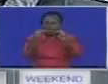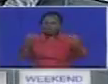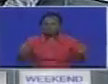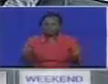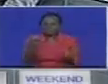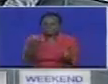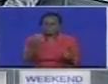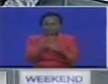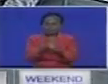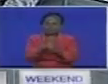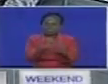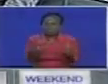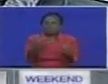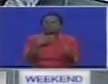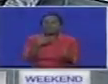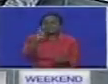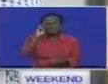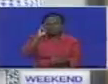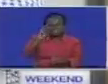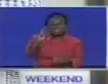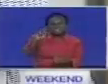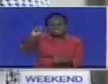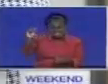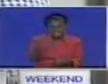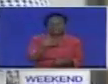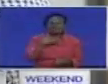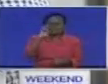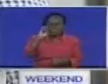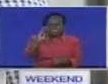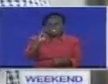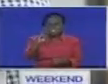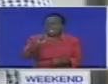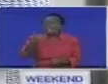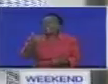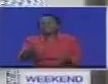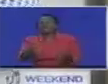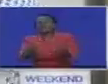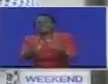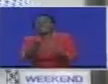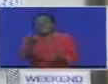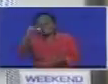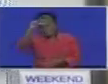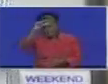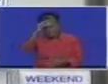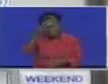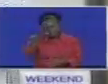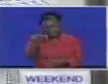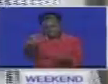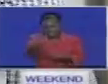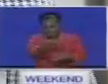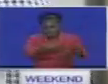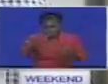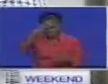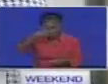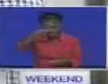things should not be done. But we want to see, and Kenyans need to see, an alternative. They need to see that this government, this is its economic policy, these